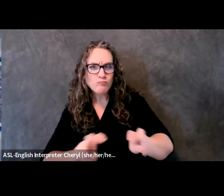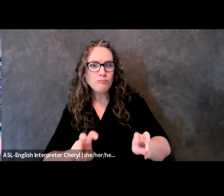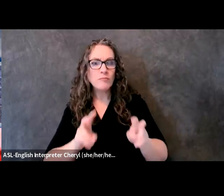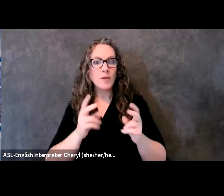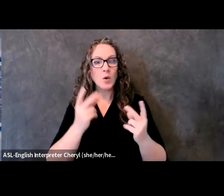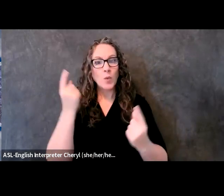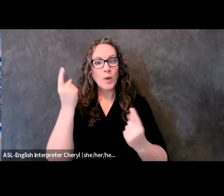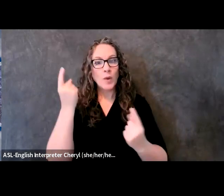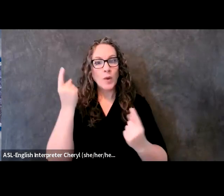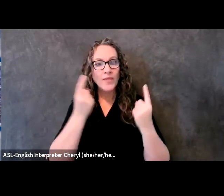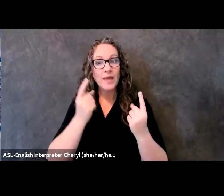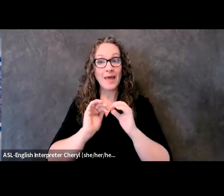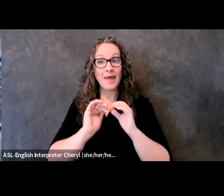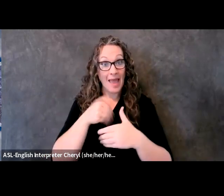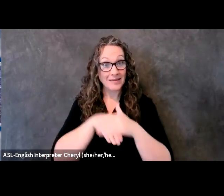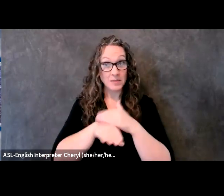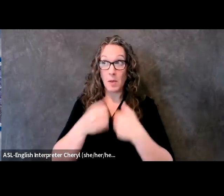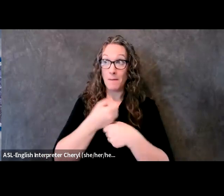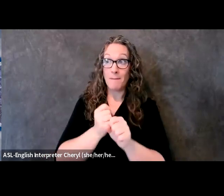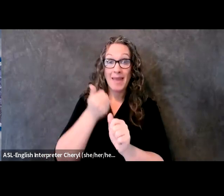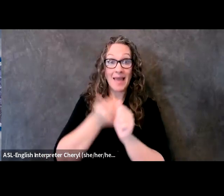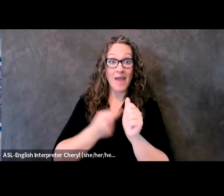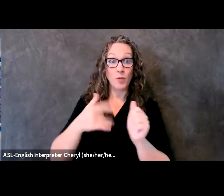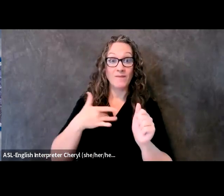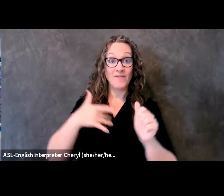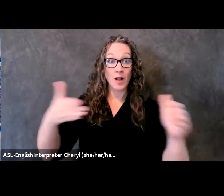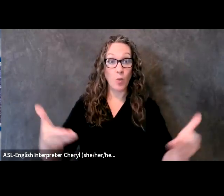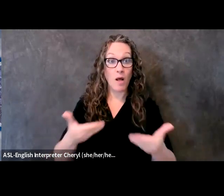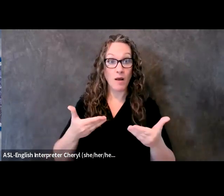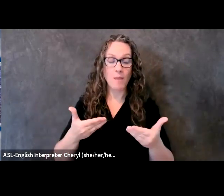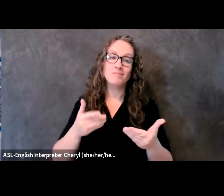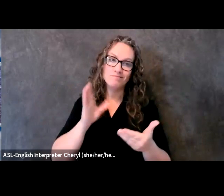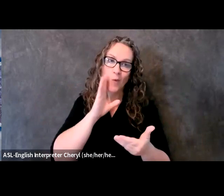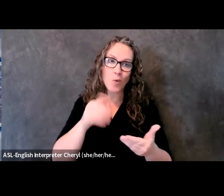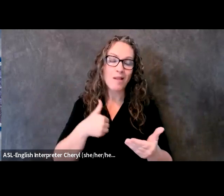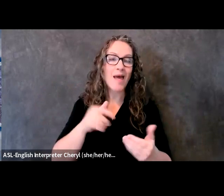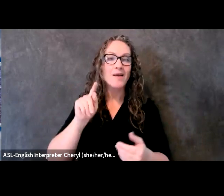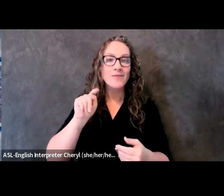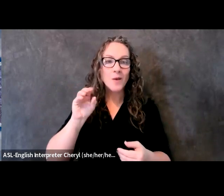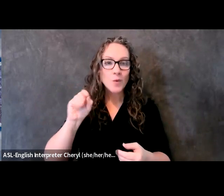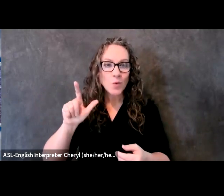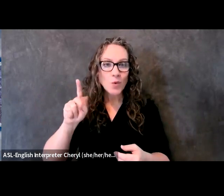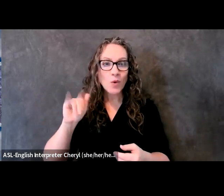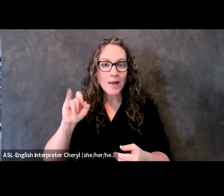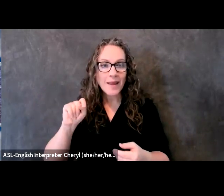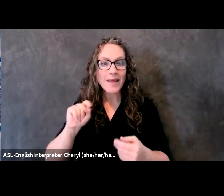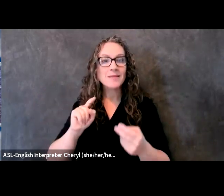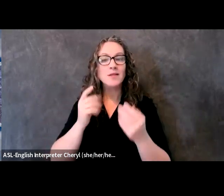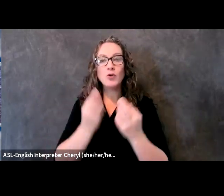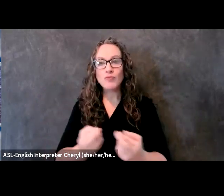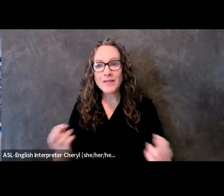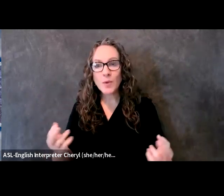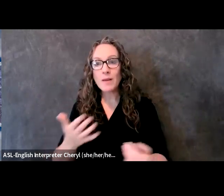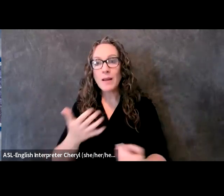accessible, making everyone feel welcome solutions. There's going to be toolkits, resources, best and most promising